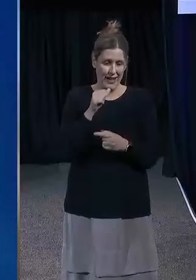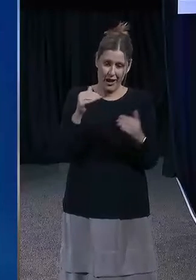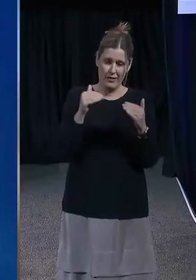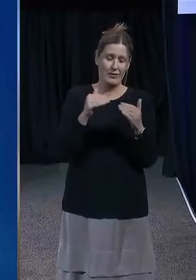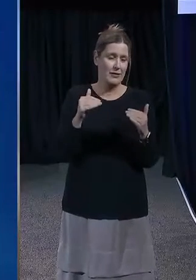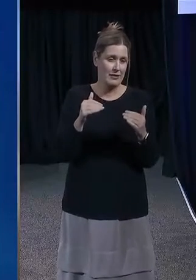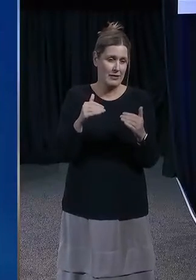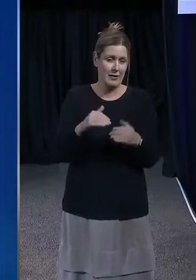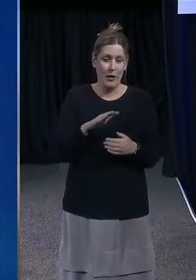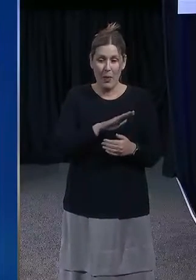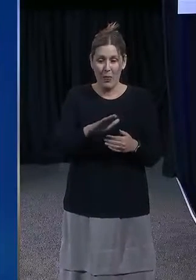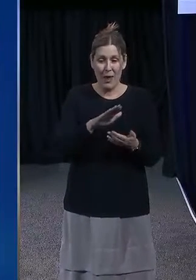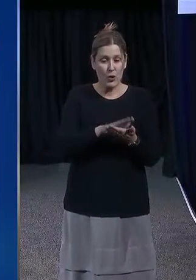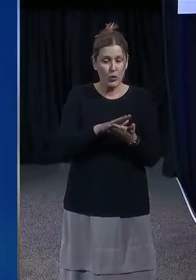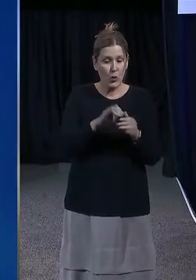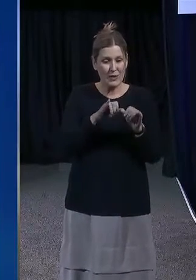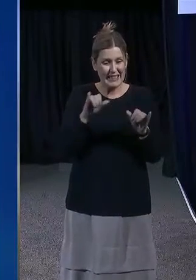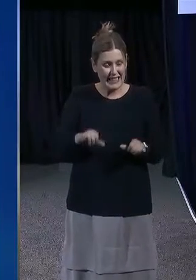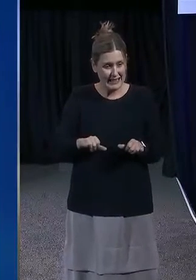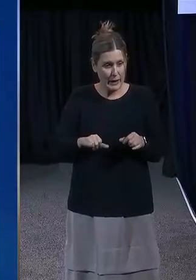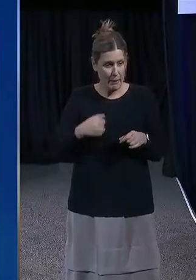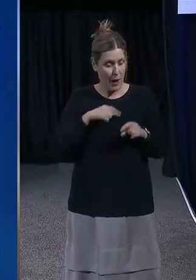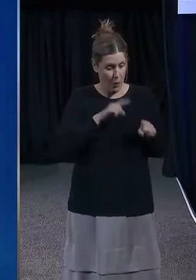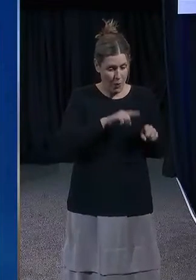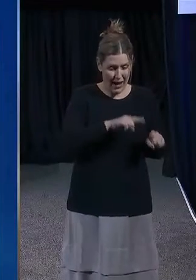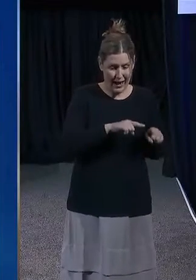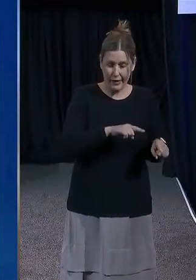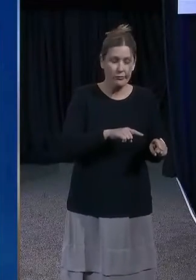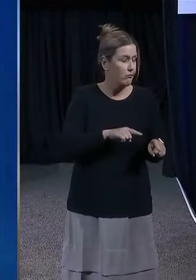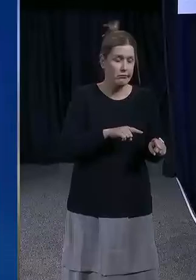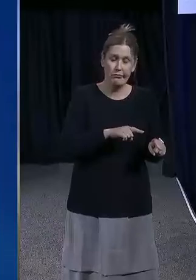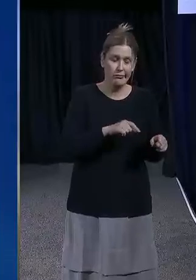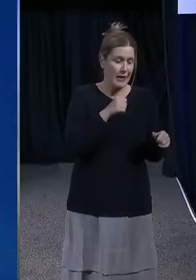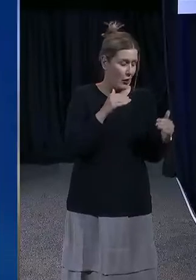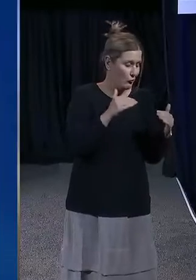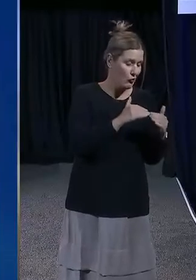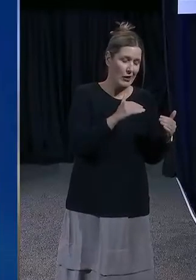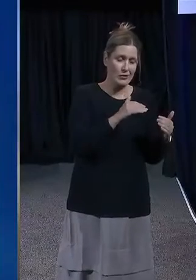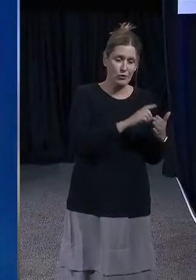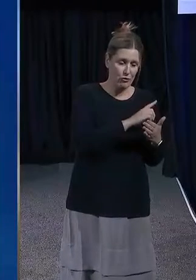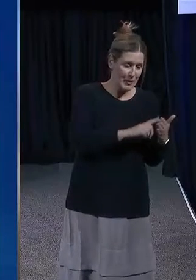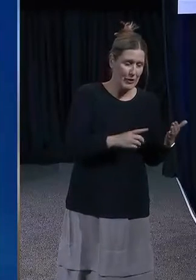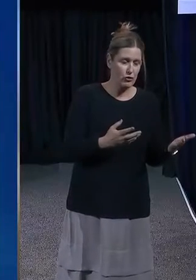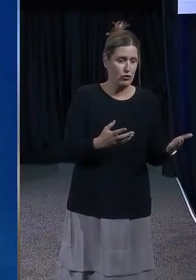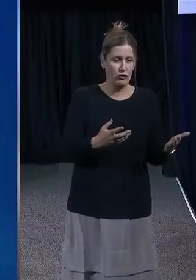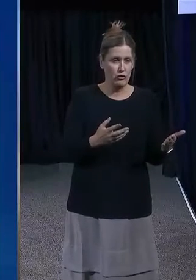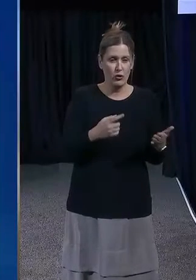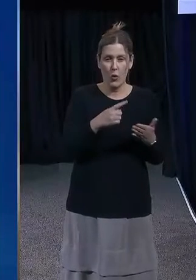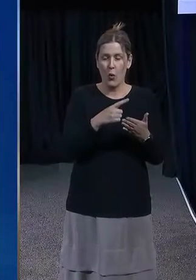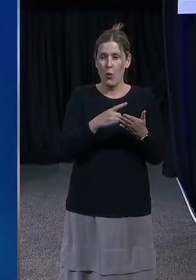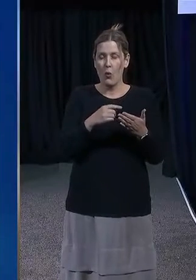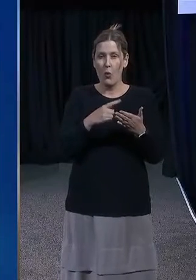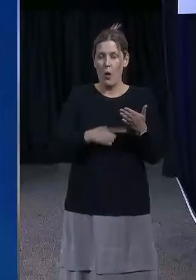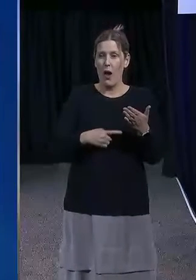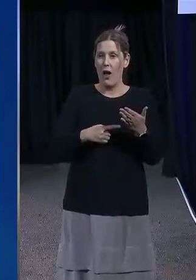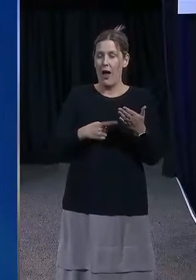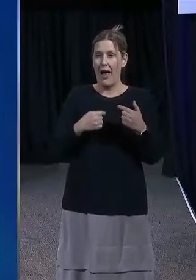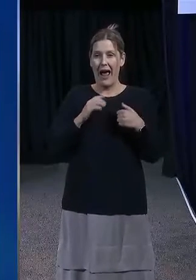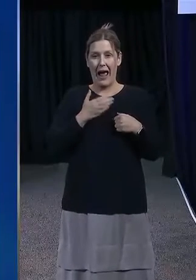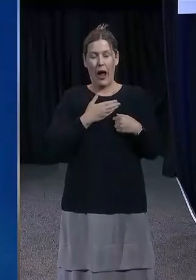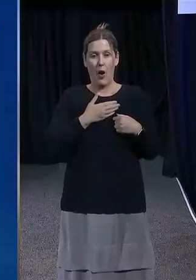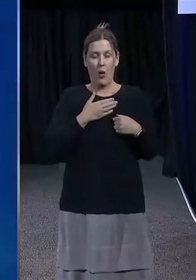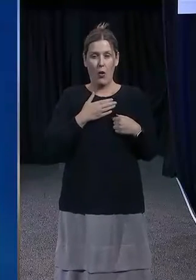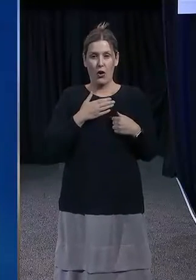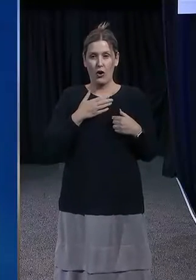school system that they tried to get me out of, unjust discrimination. What characterizes, as I said, the air that we breathed in the